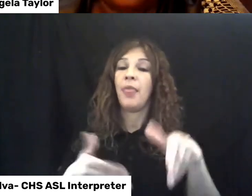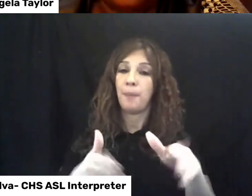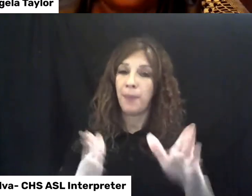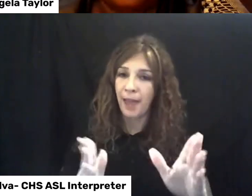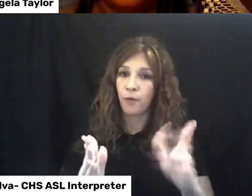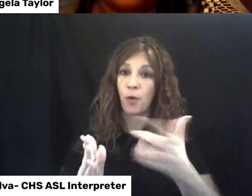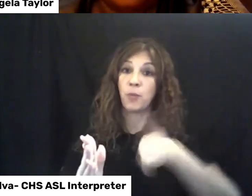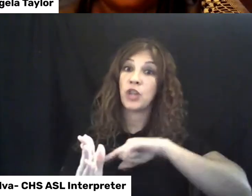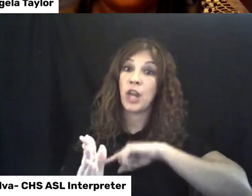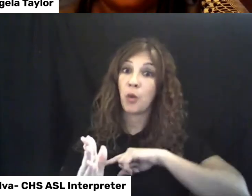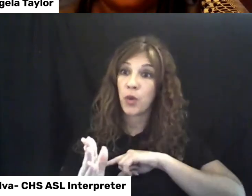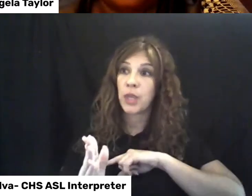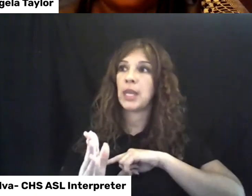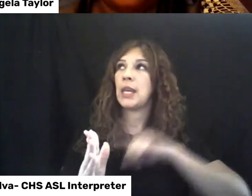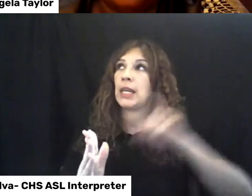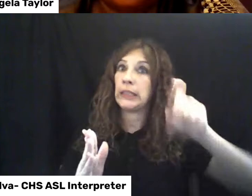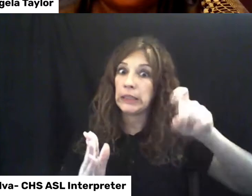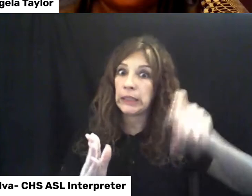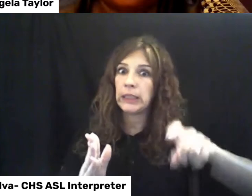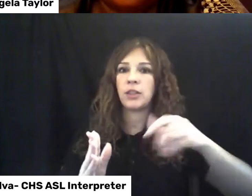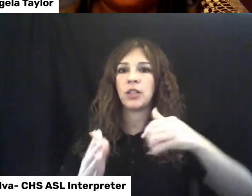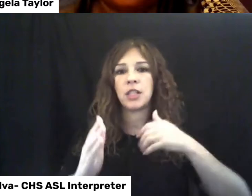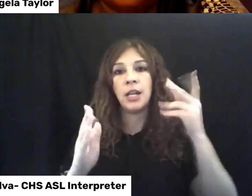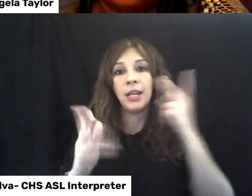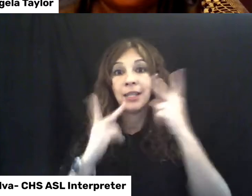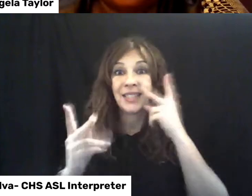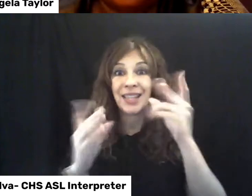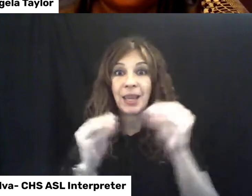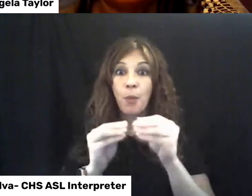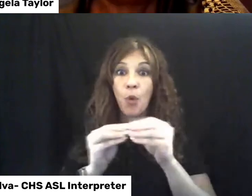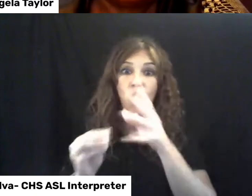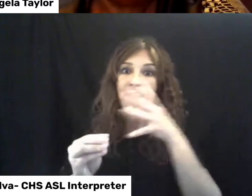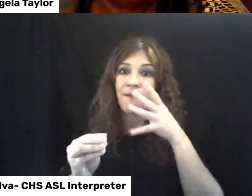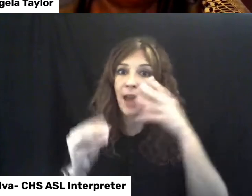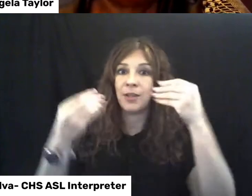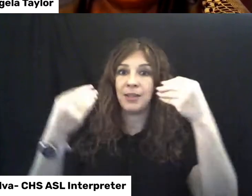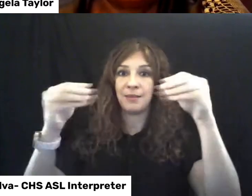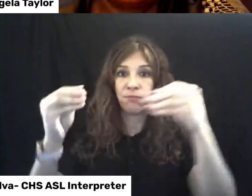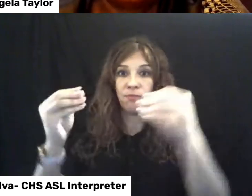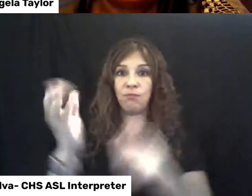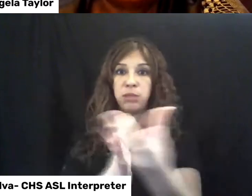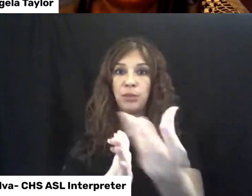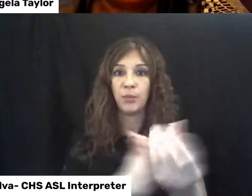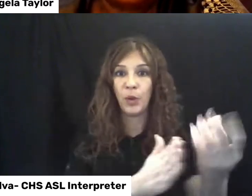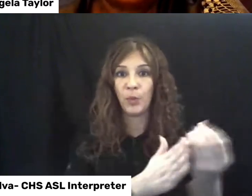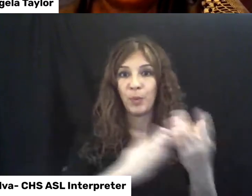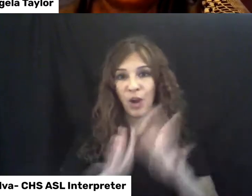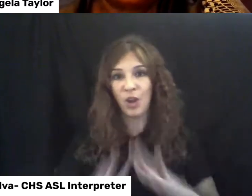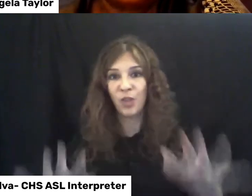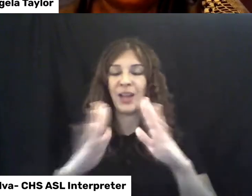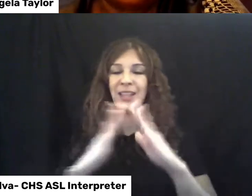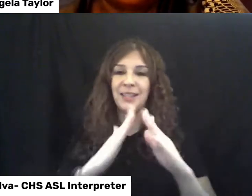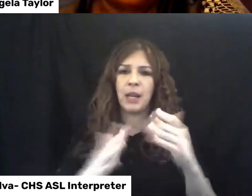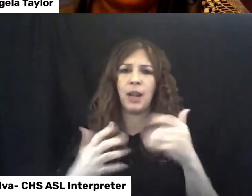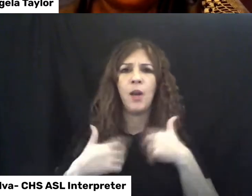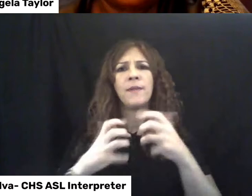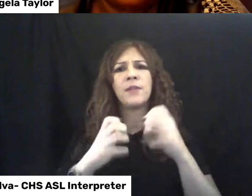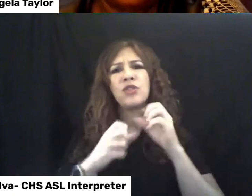vibrant farmers market scene throughout the city. As Angela said, we've got so many neighborhoods and food deserts,